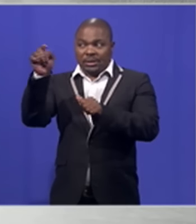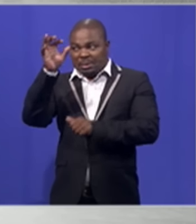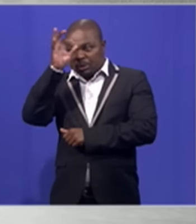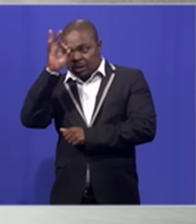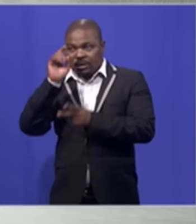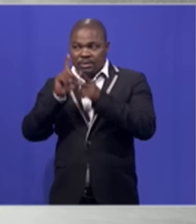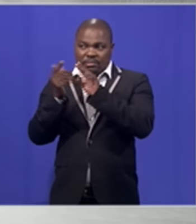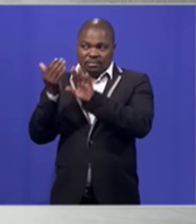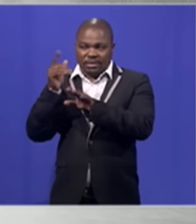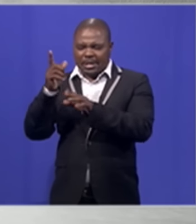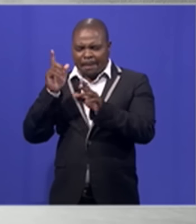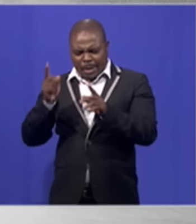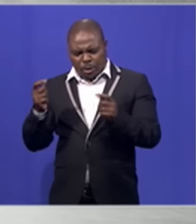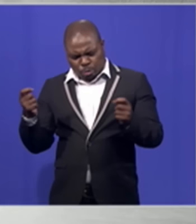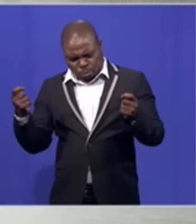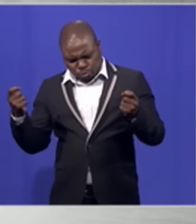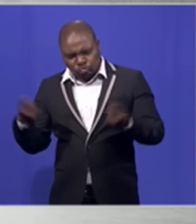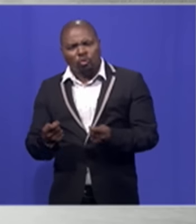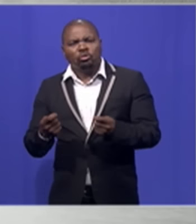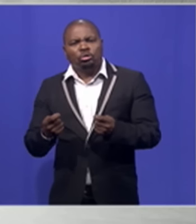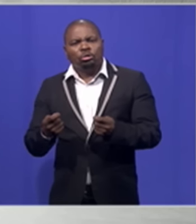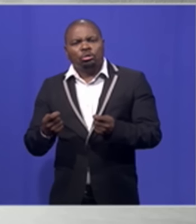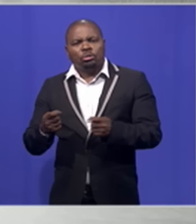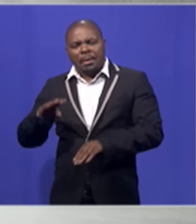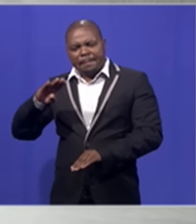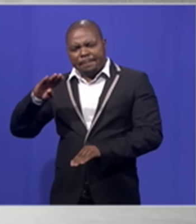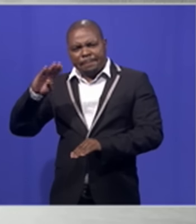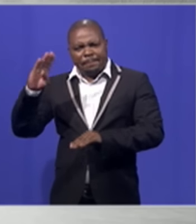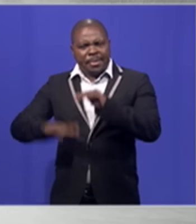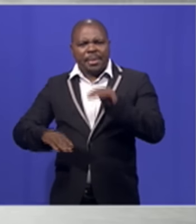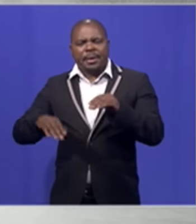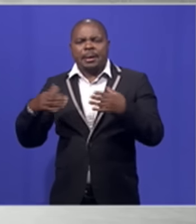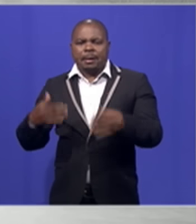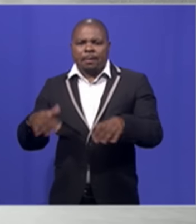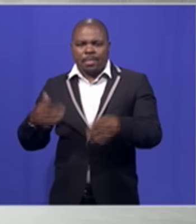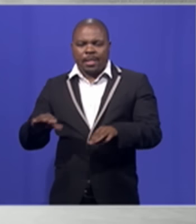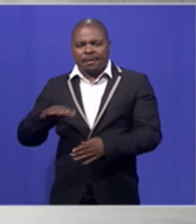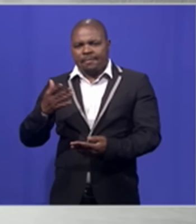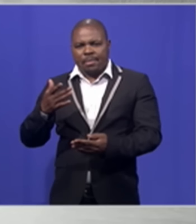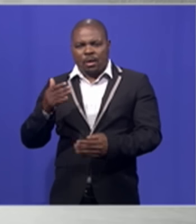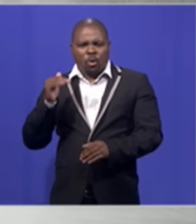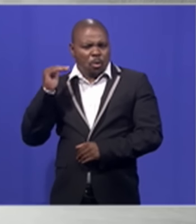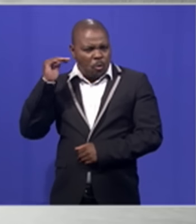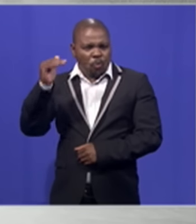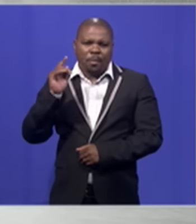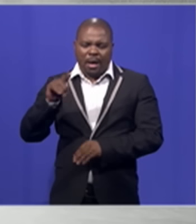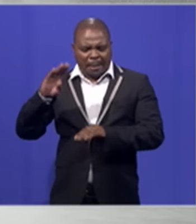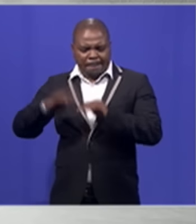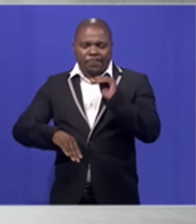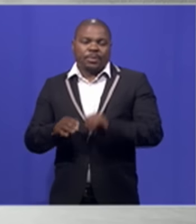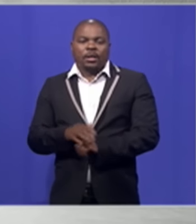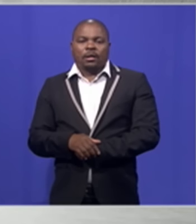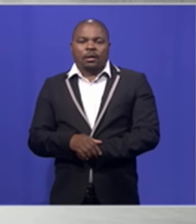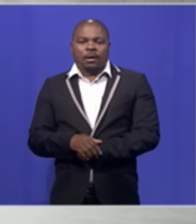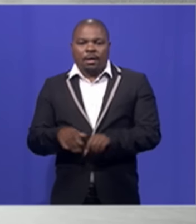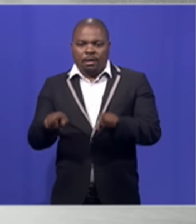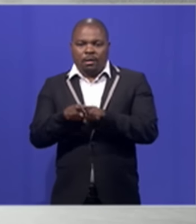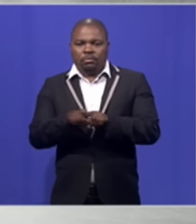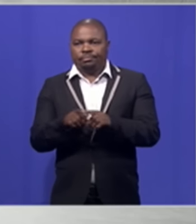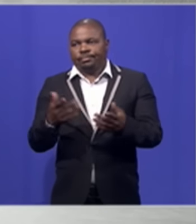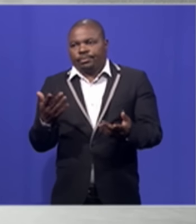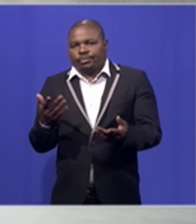kenye letsogo ba tiise letsogo punishment kampo kotlo fine e nne ya go hodimo e tshwanang le